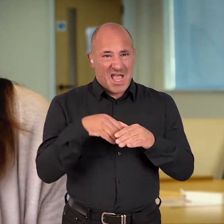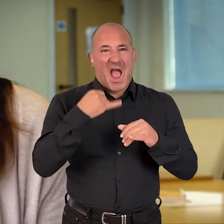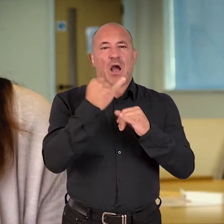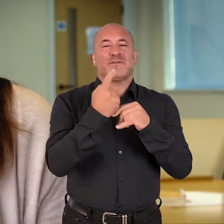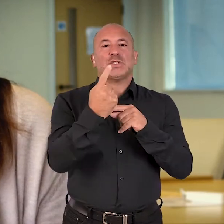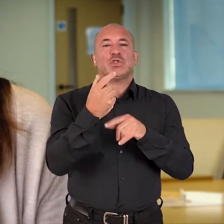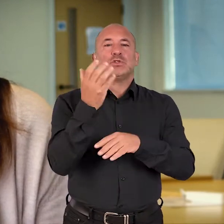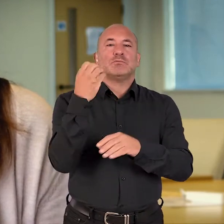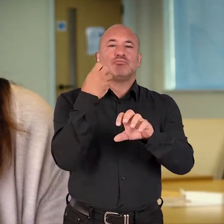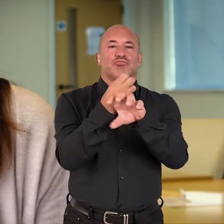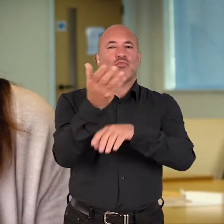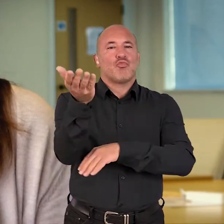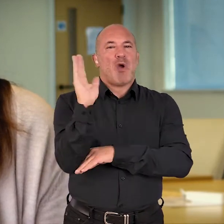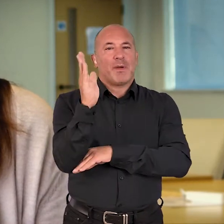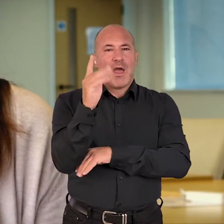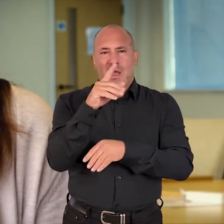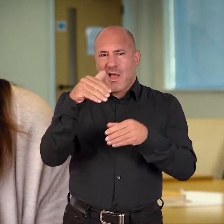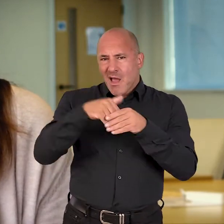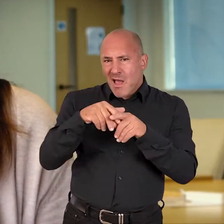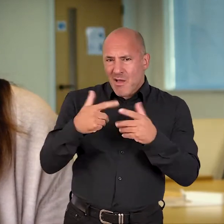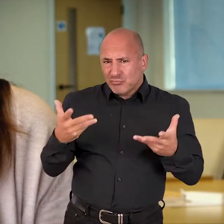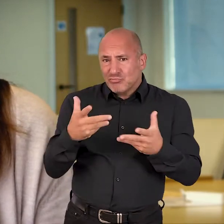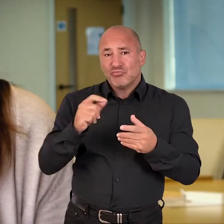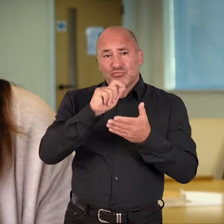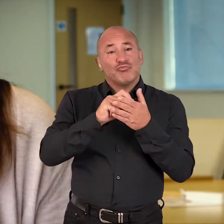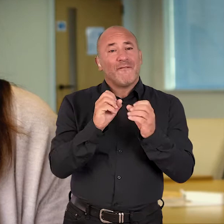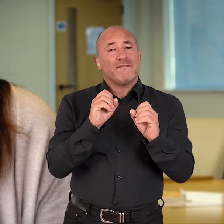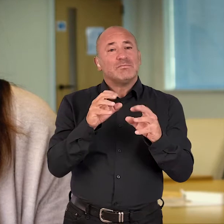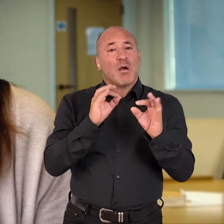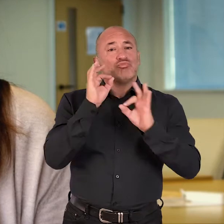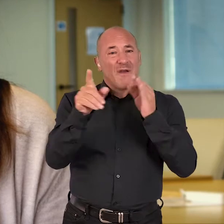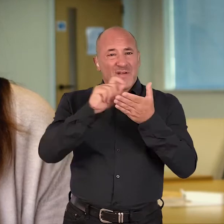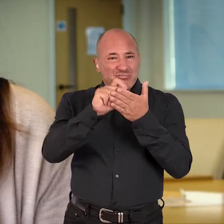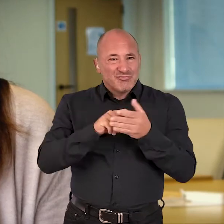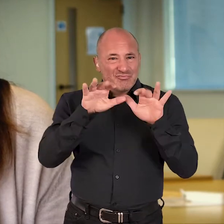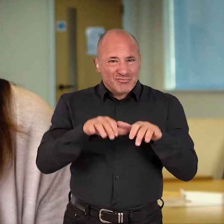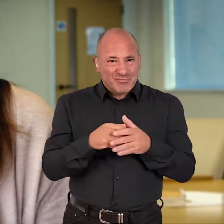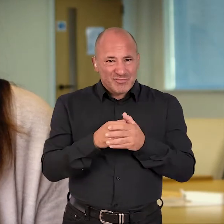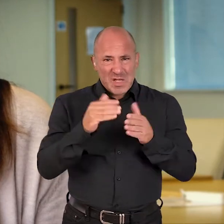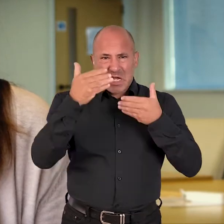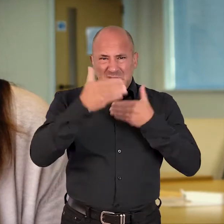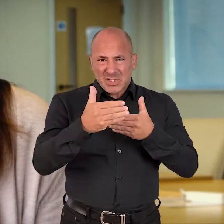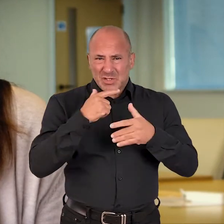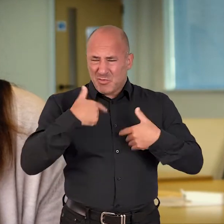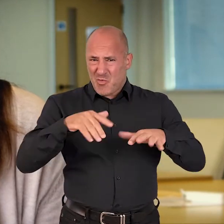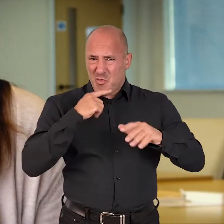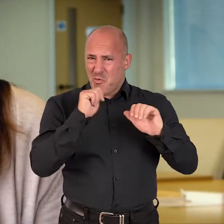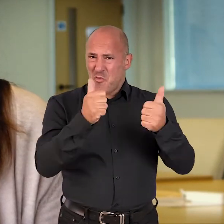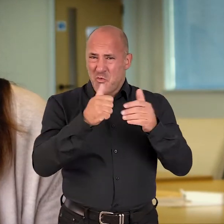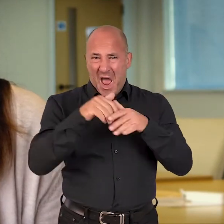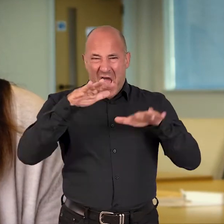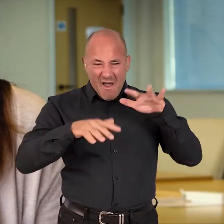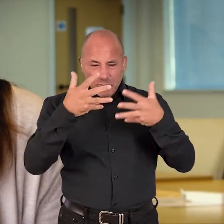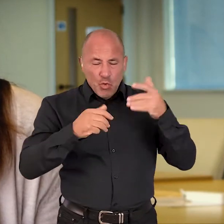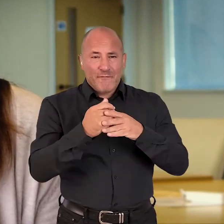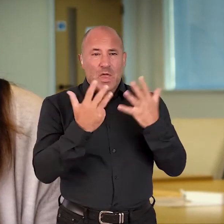the end of each webinar, beneficiaries were encouraged to complete a short feedback survey, and all sessions were rated really highly,